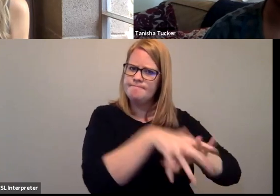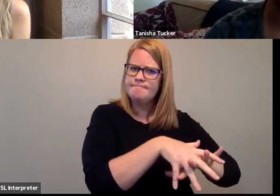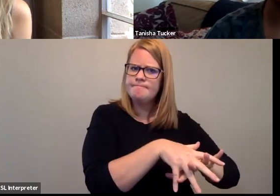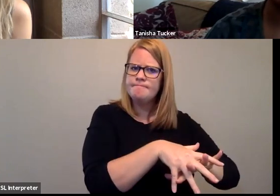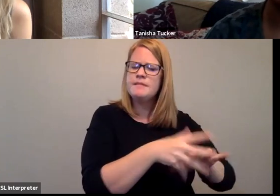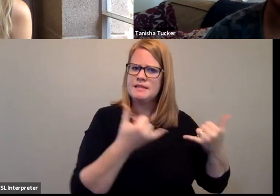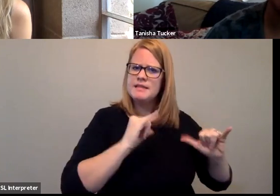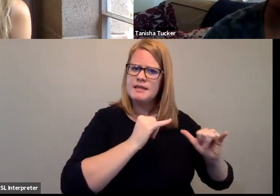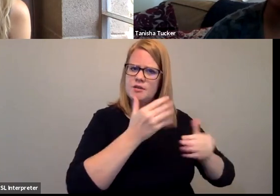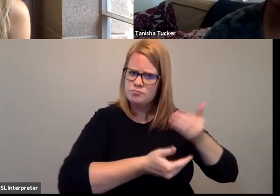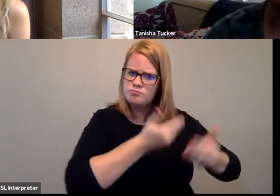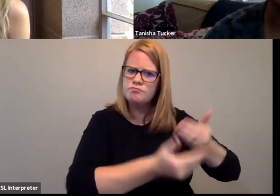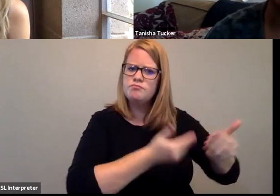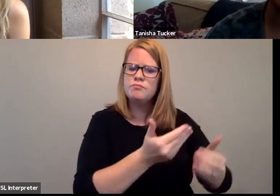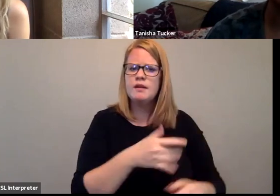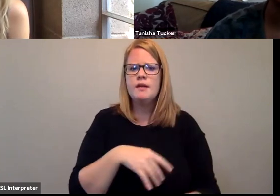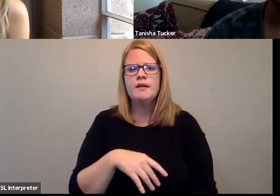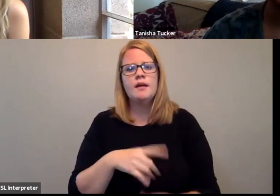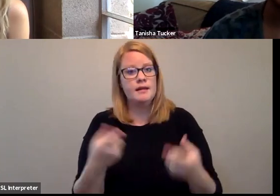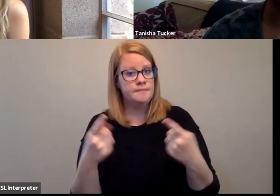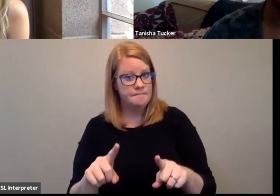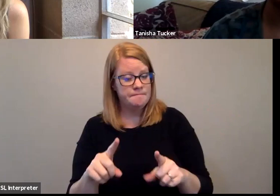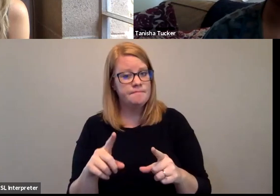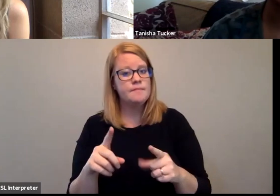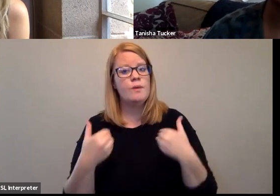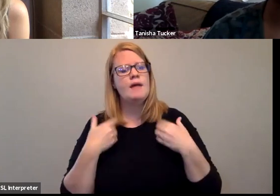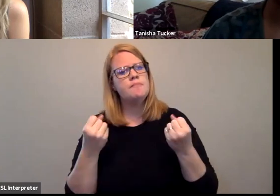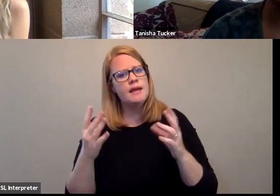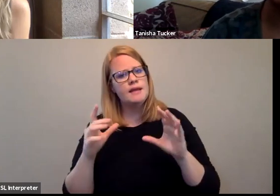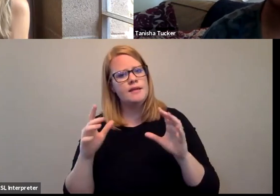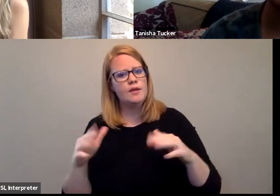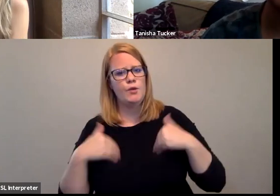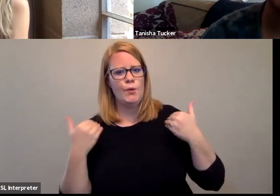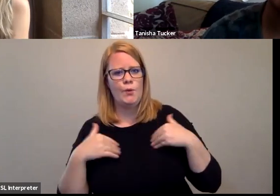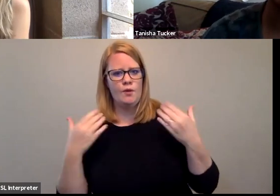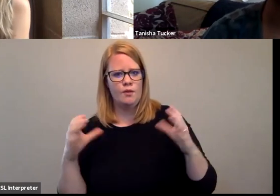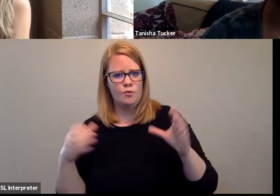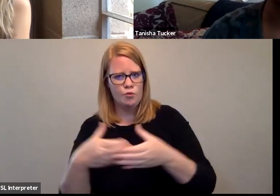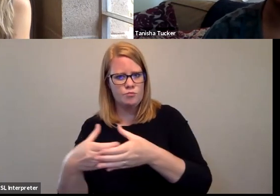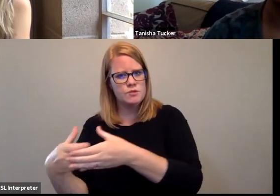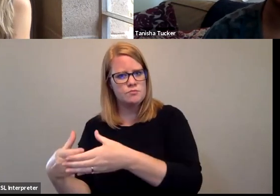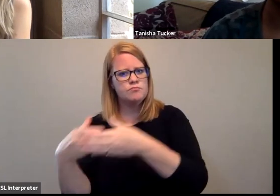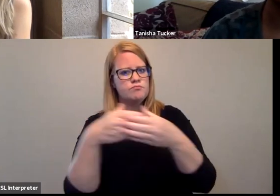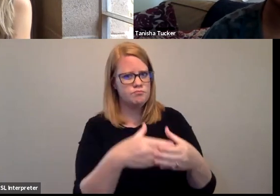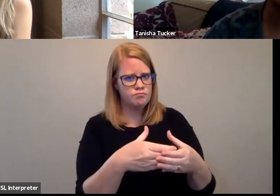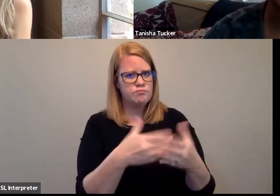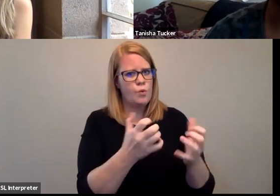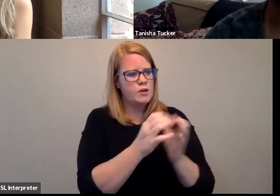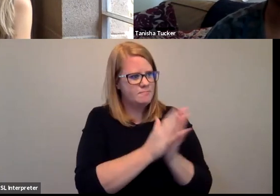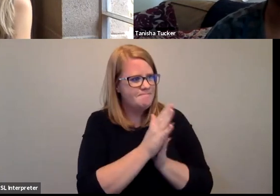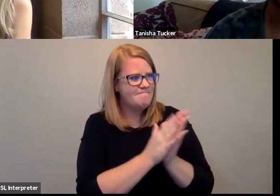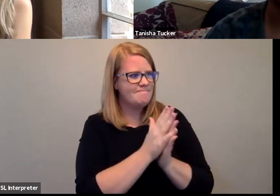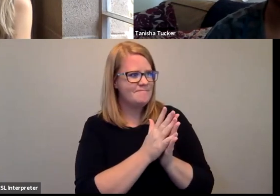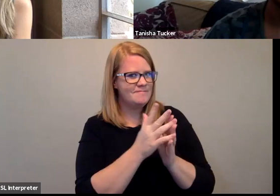beautiful groups of all the youth groups came out. And I will say there is definitely an increase in the youth, and they're coming back